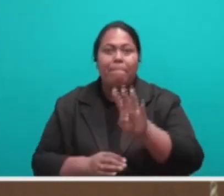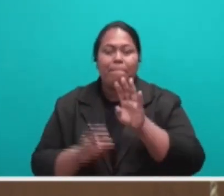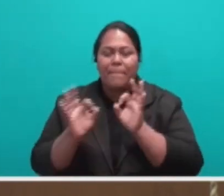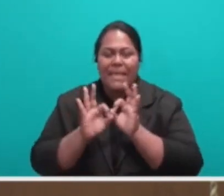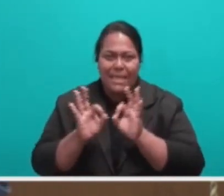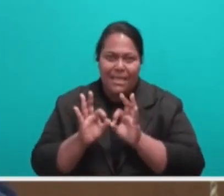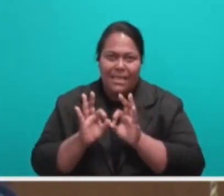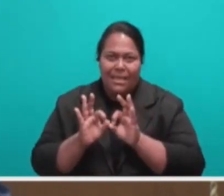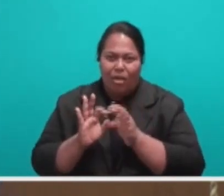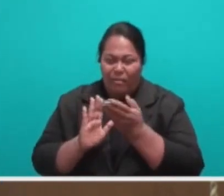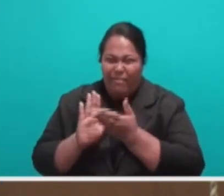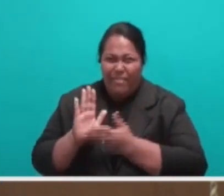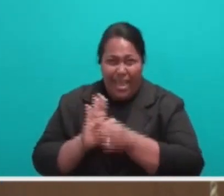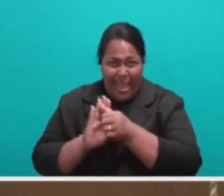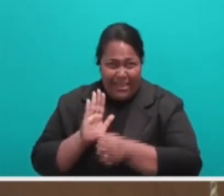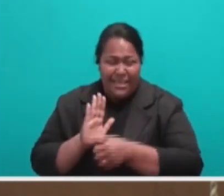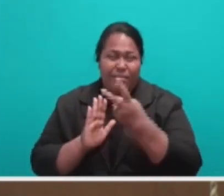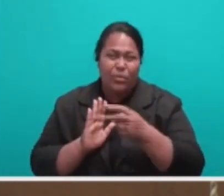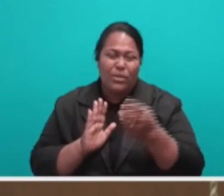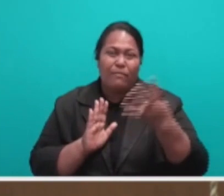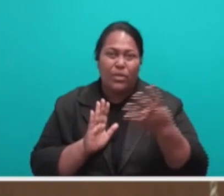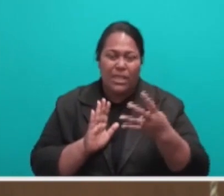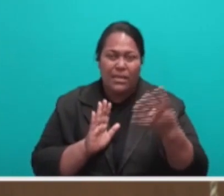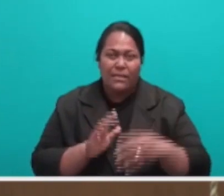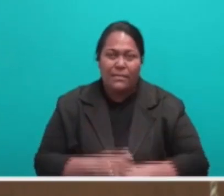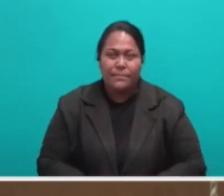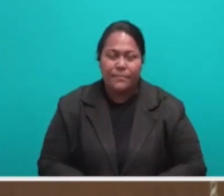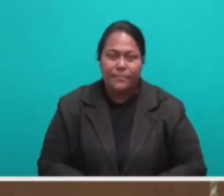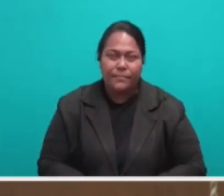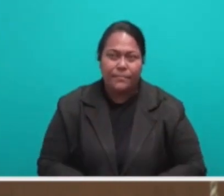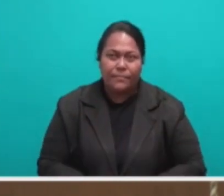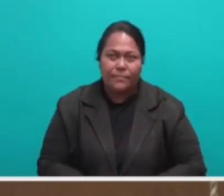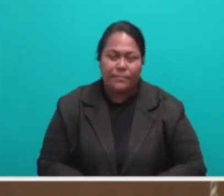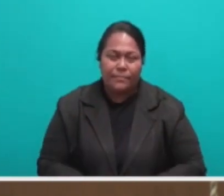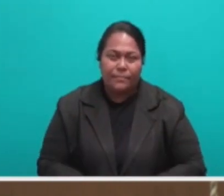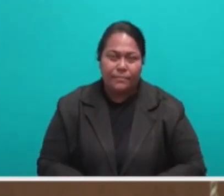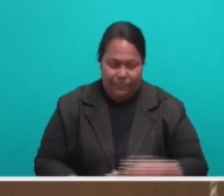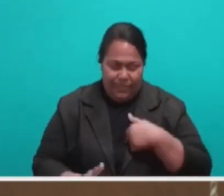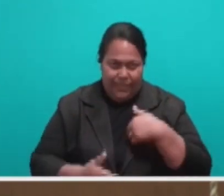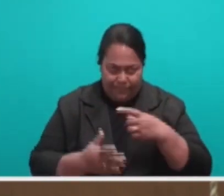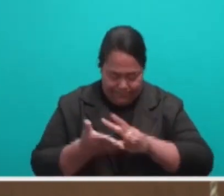the Parliamentary Remuneration Act of 2014, as set out below.